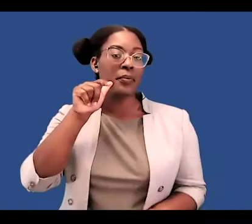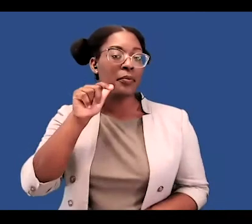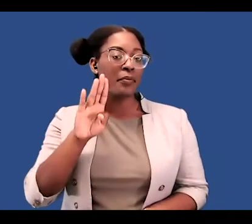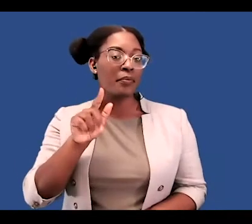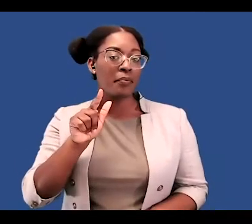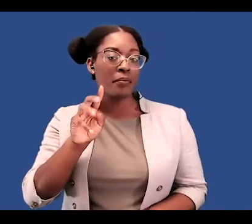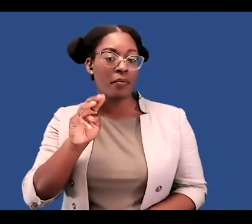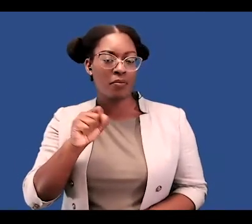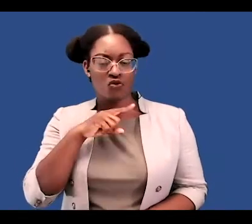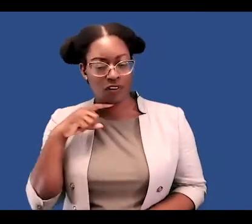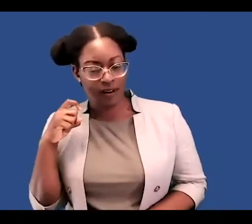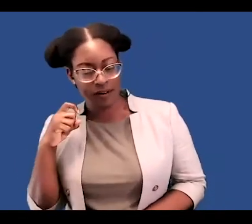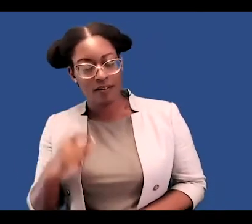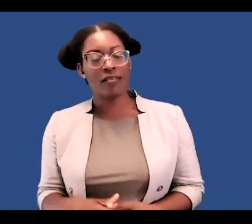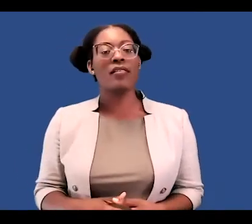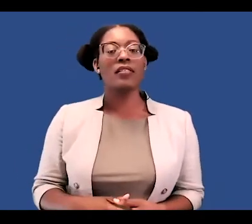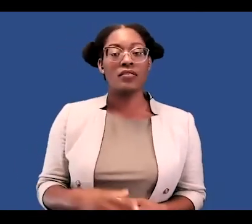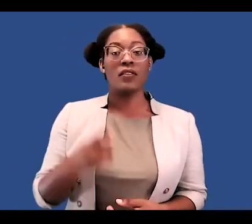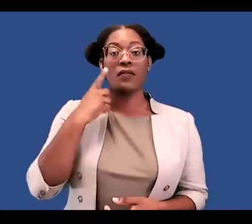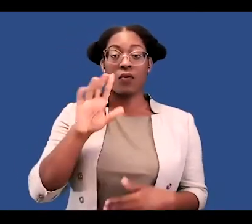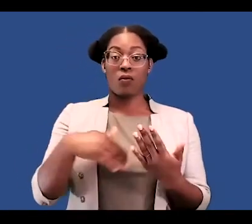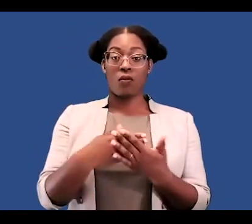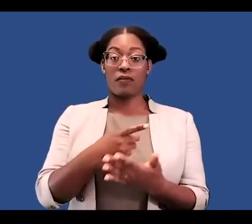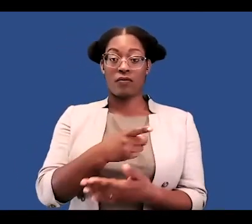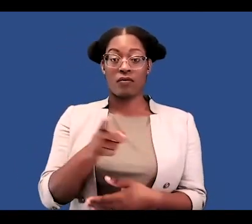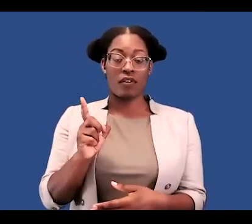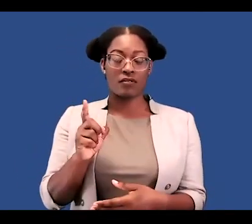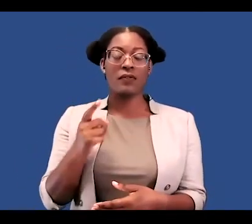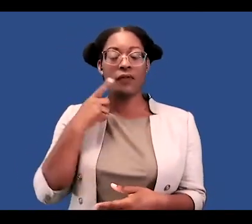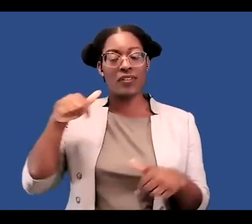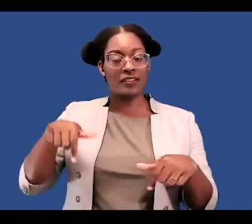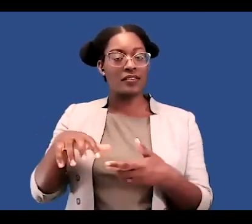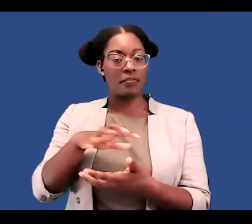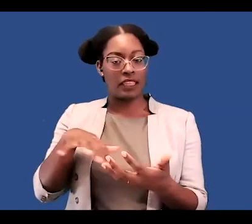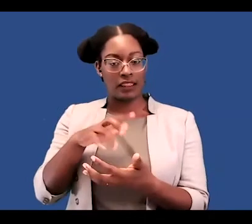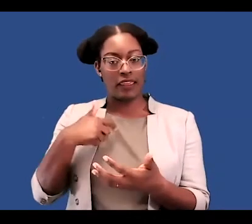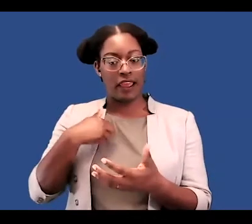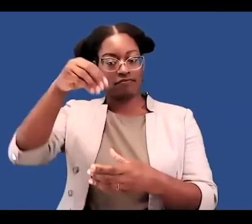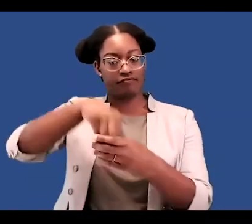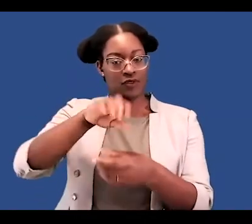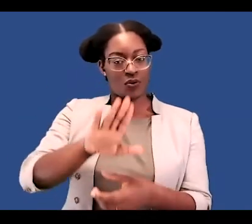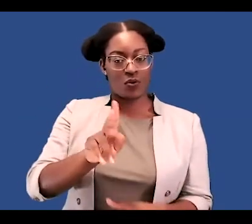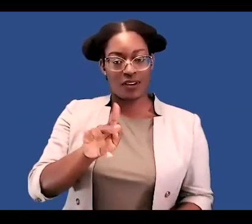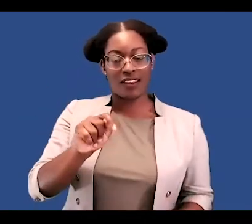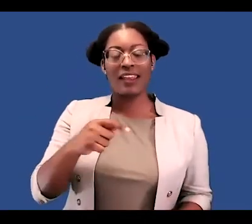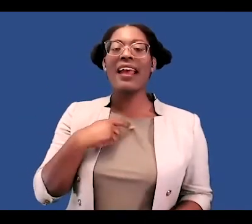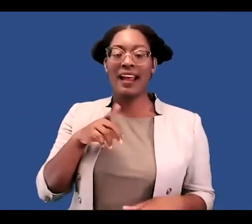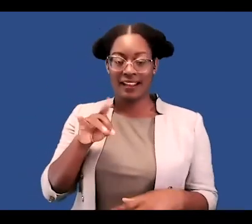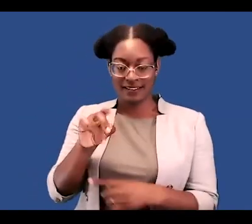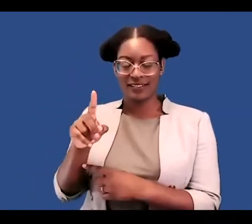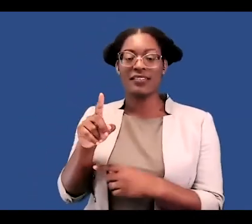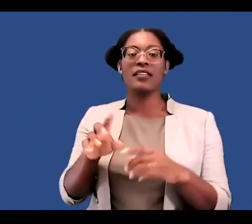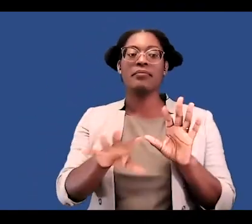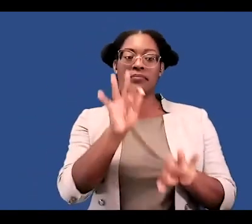some lemon balm, dried lemon balm. So for you all's tea blend, I did dry the fresh herbs out, and I sourced